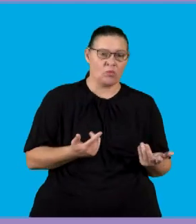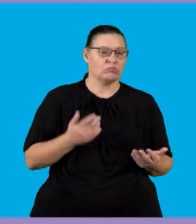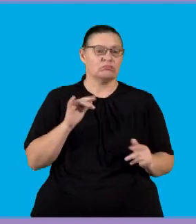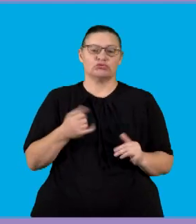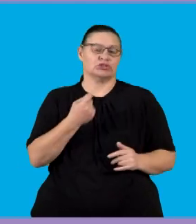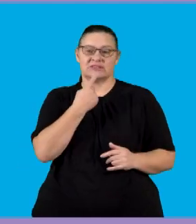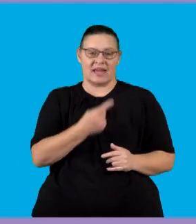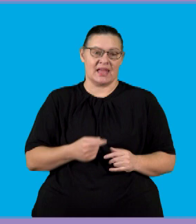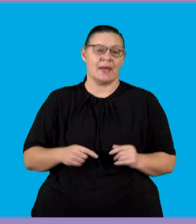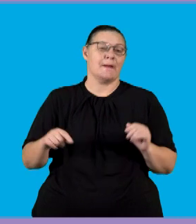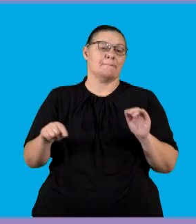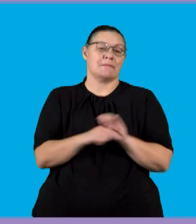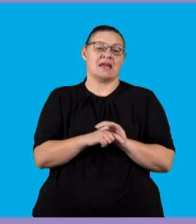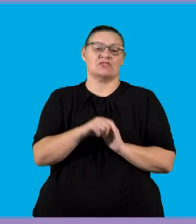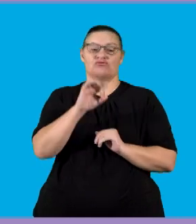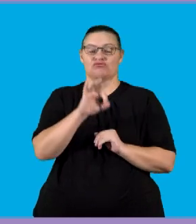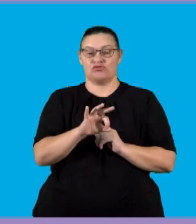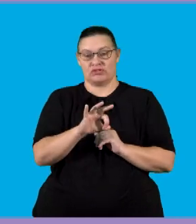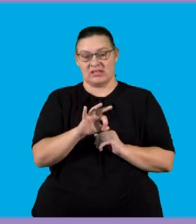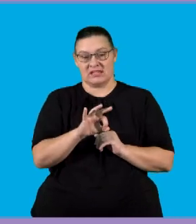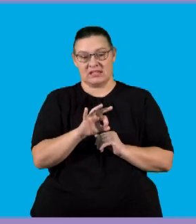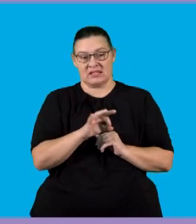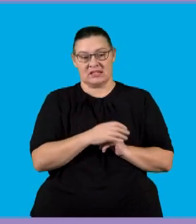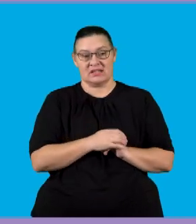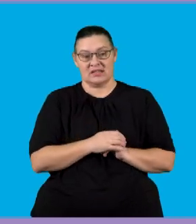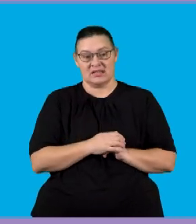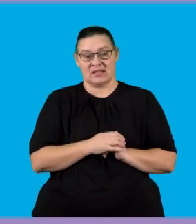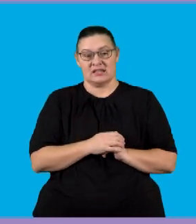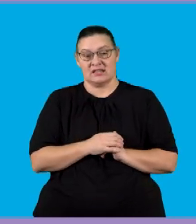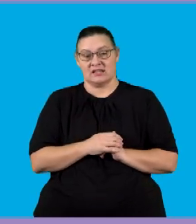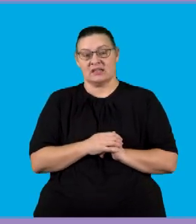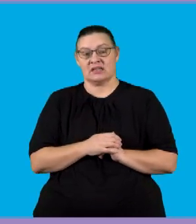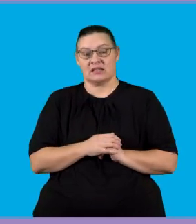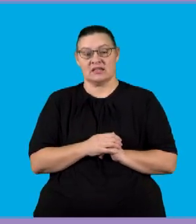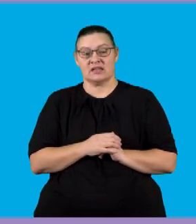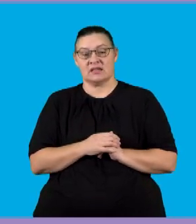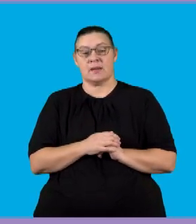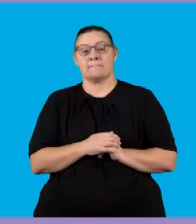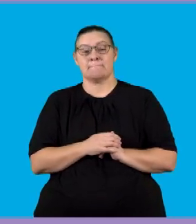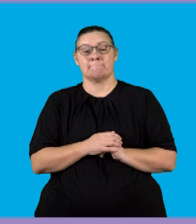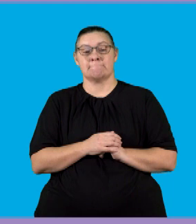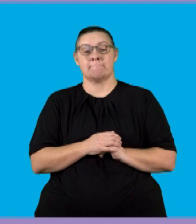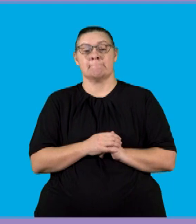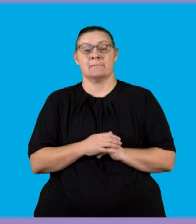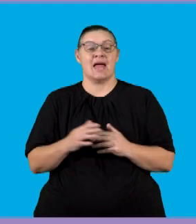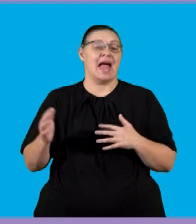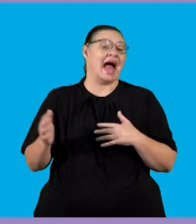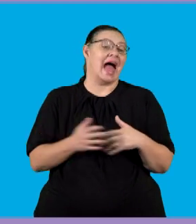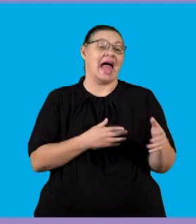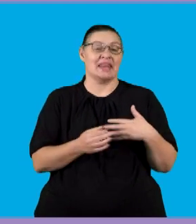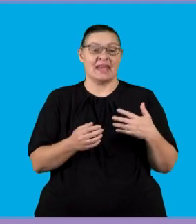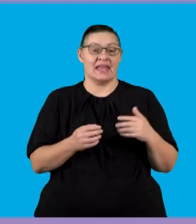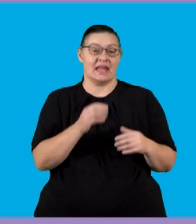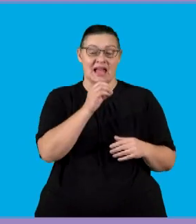we could have just said there from the given expression that